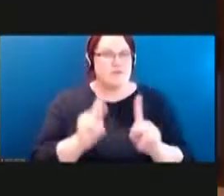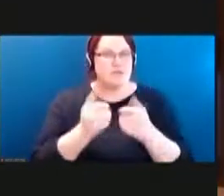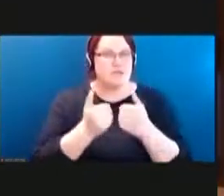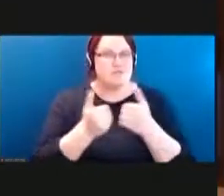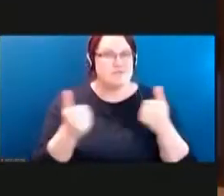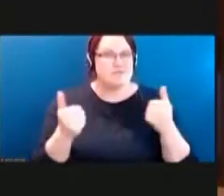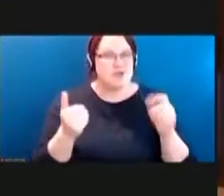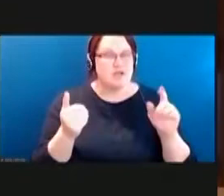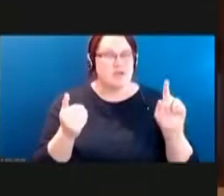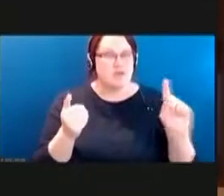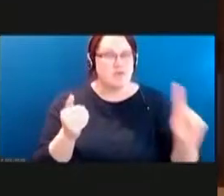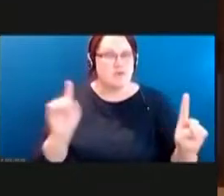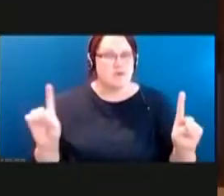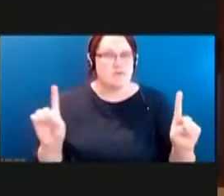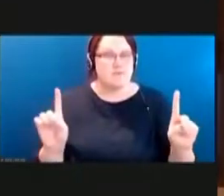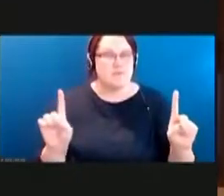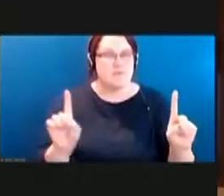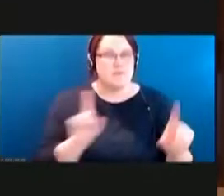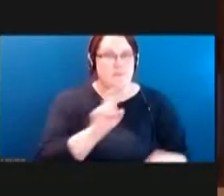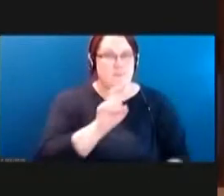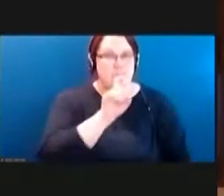one Polish and one German.